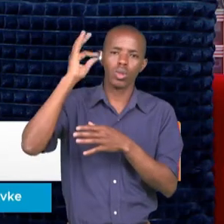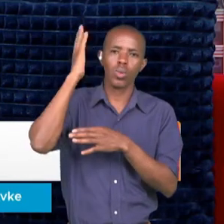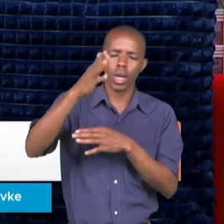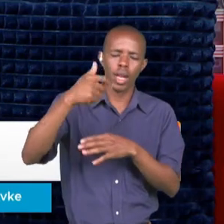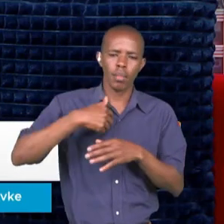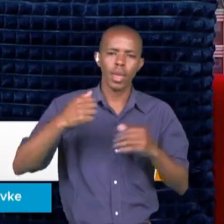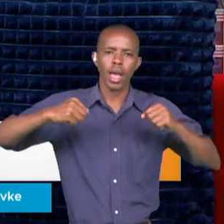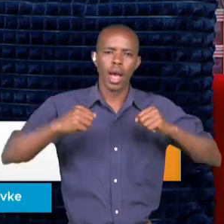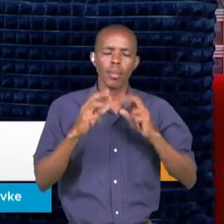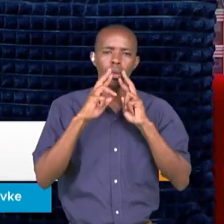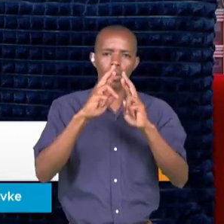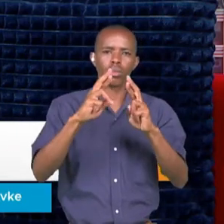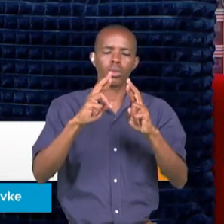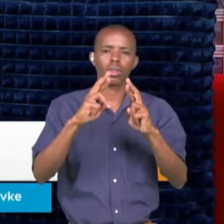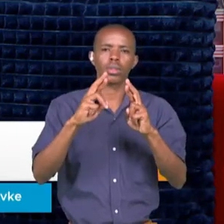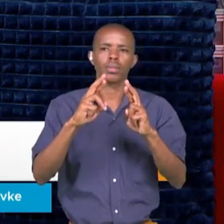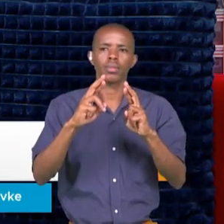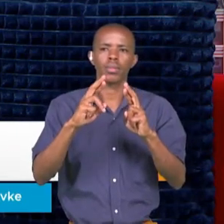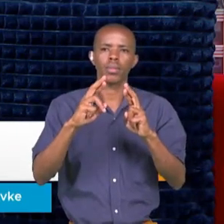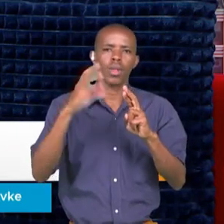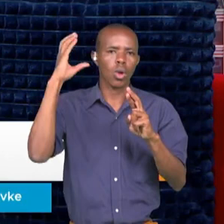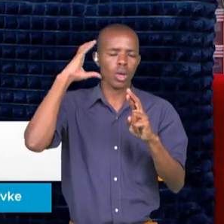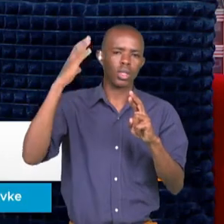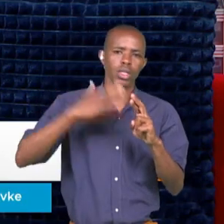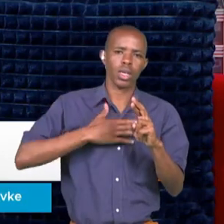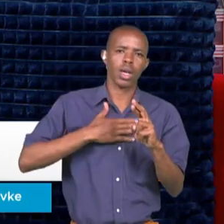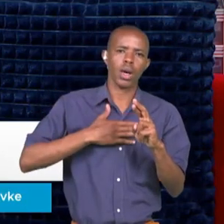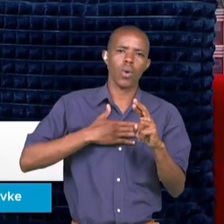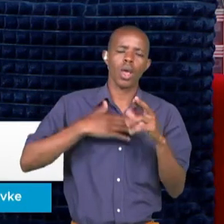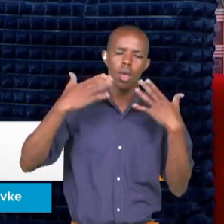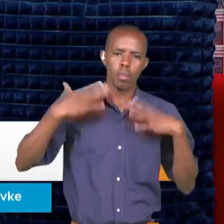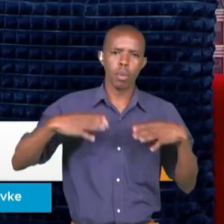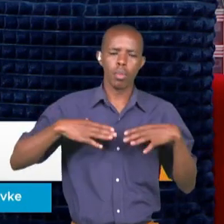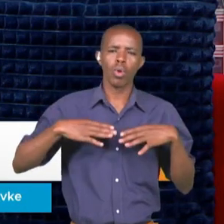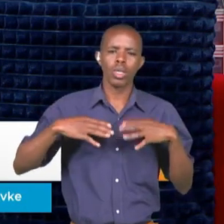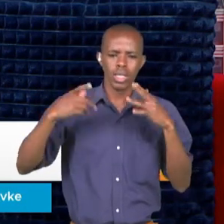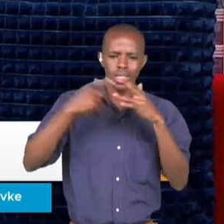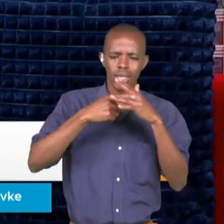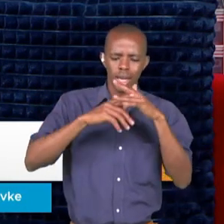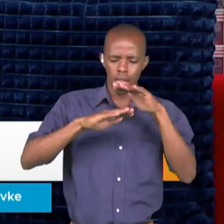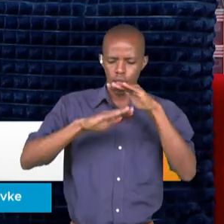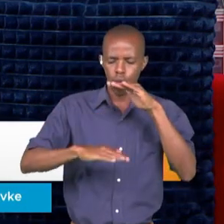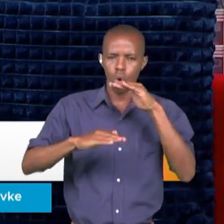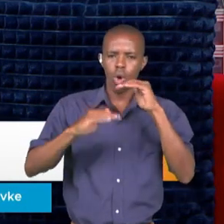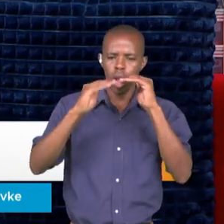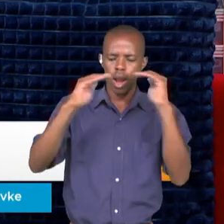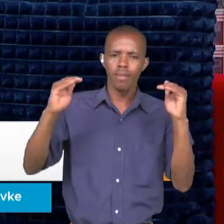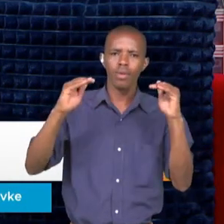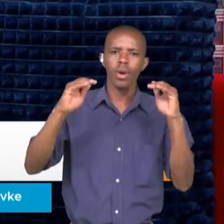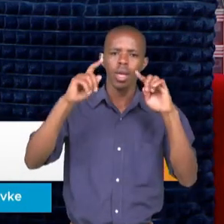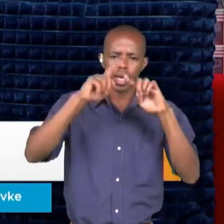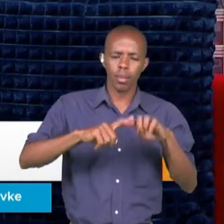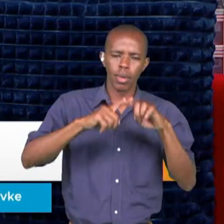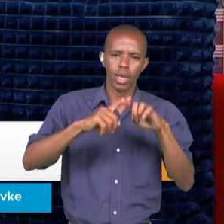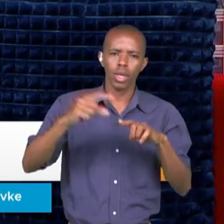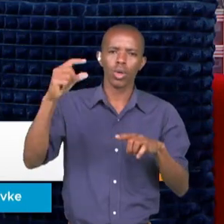happy to report that at our college, people can actually start at the lowest level, depending on the grade